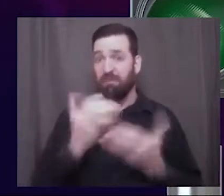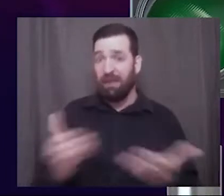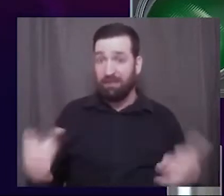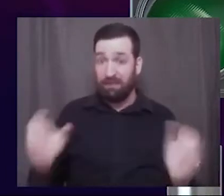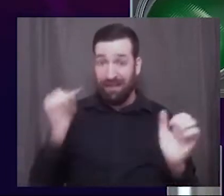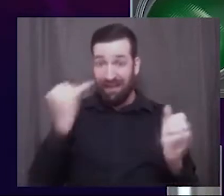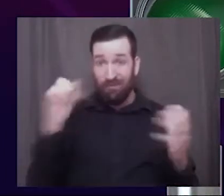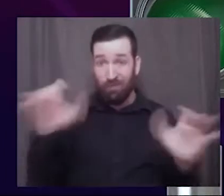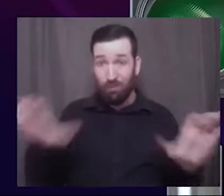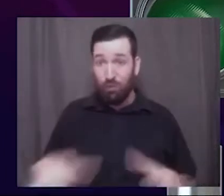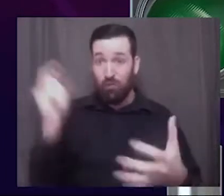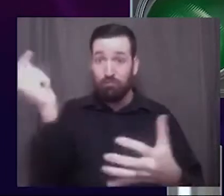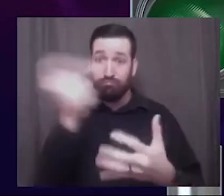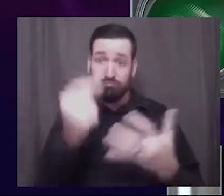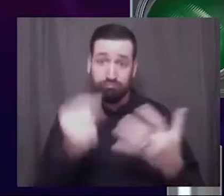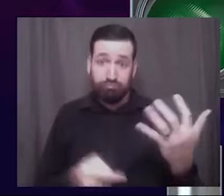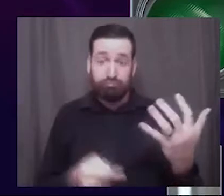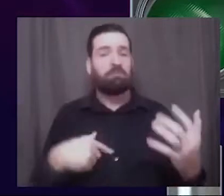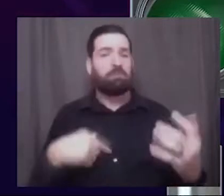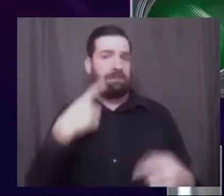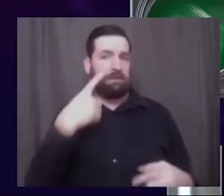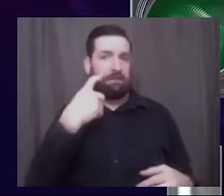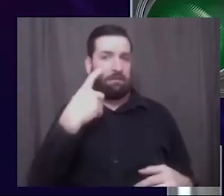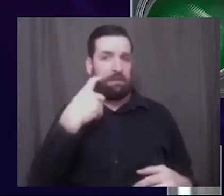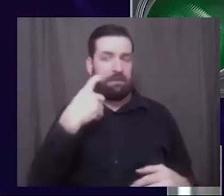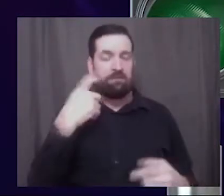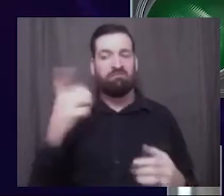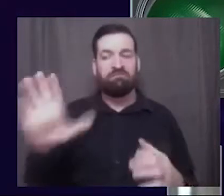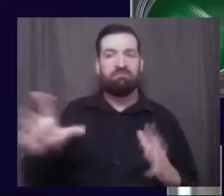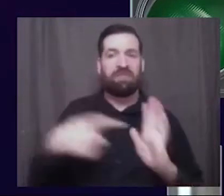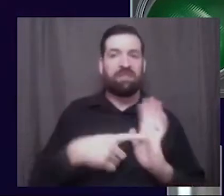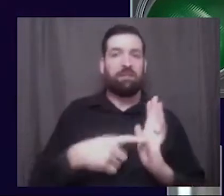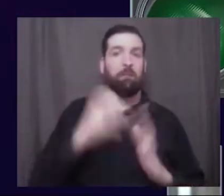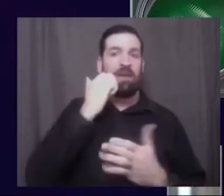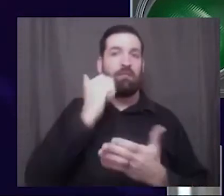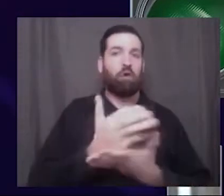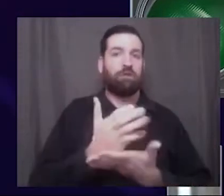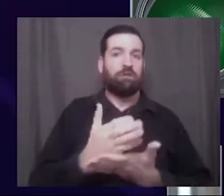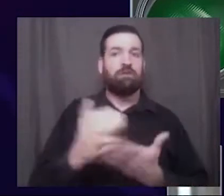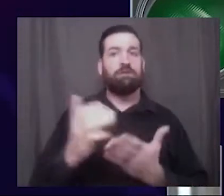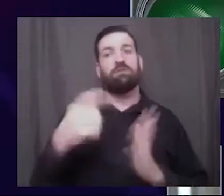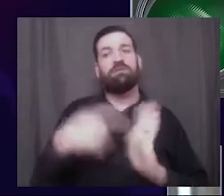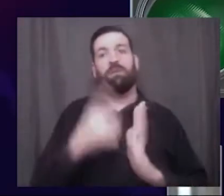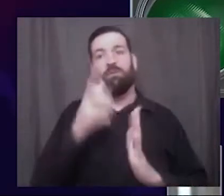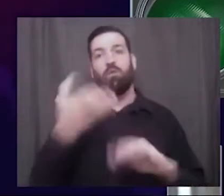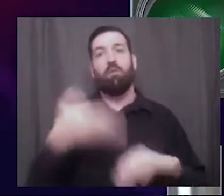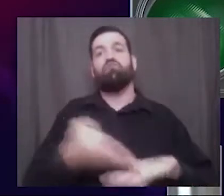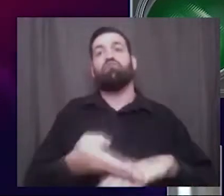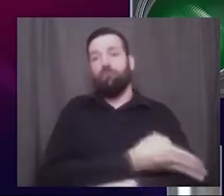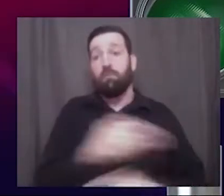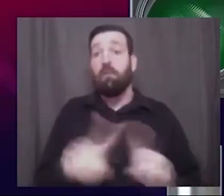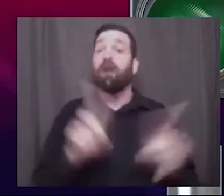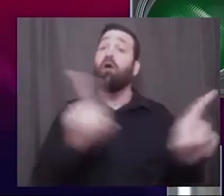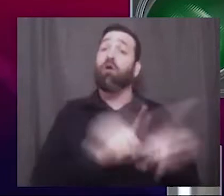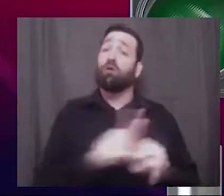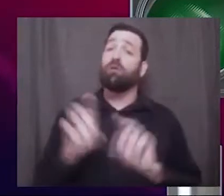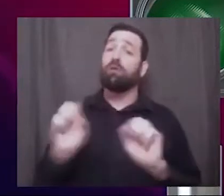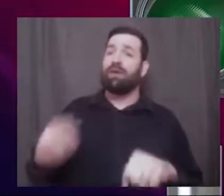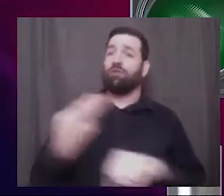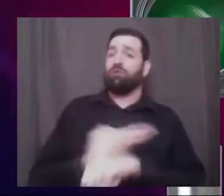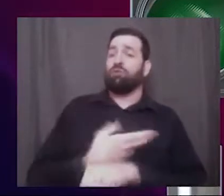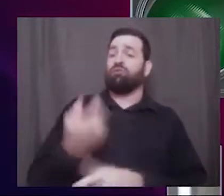suspicion is your menopausal symptoms will get better when you manage those things. A lot of but times. two, you can absolutely use replacement therapy